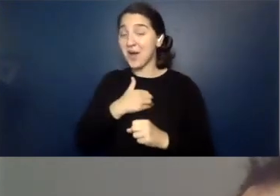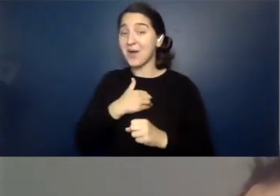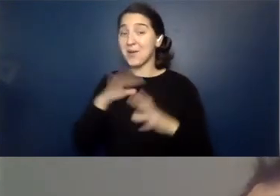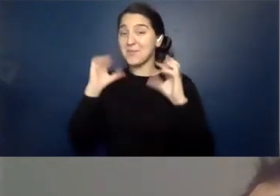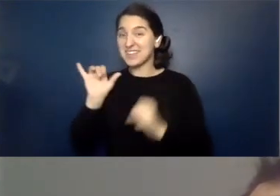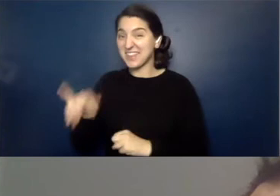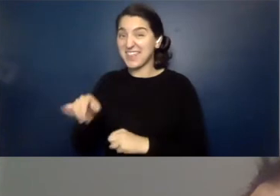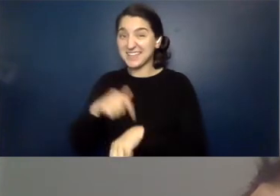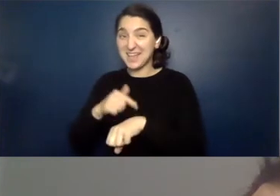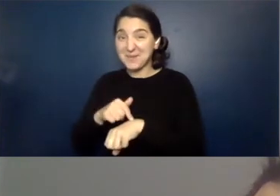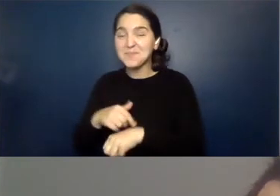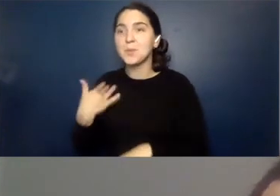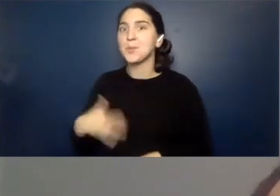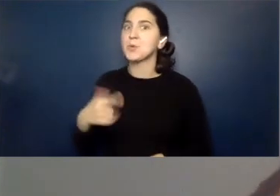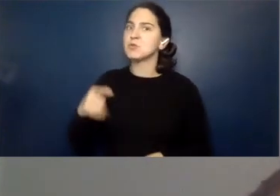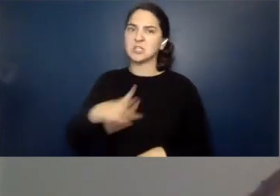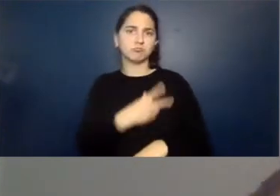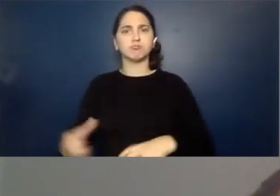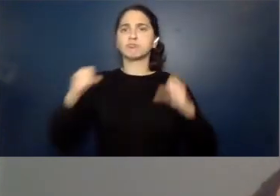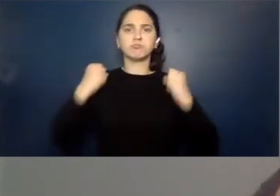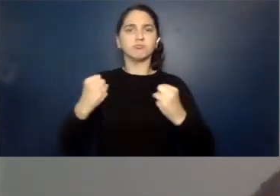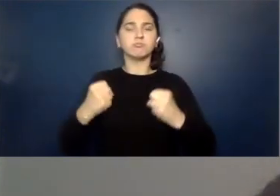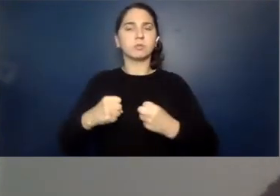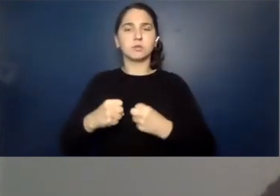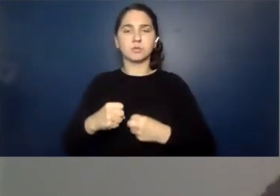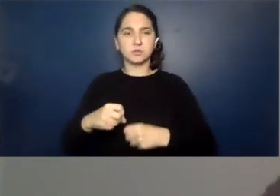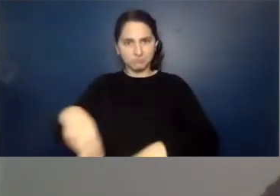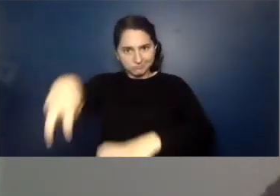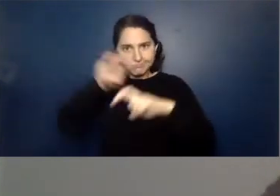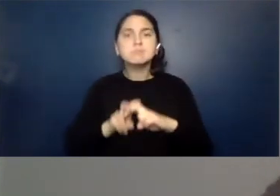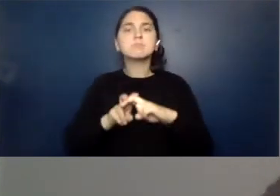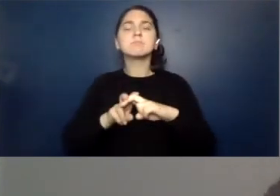which we were one, though we were different.